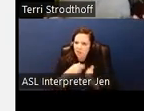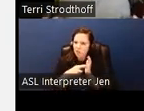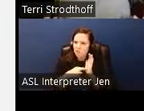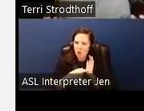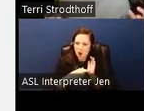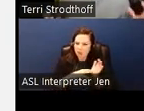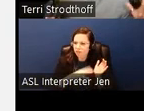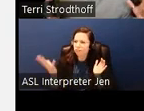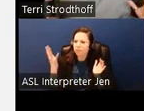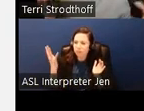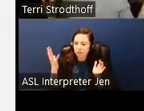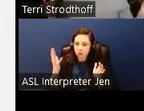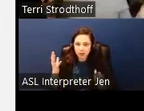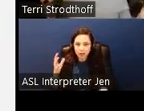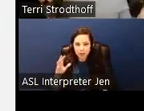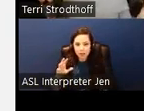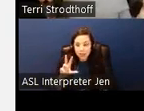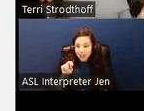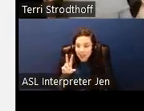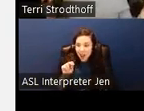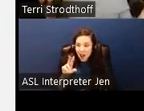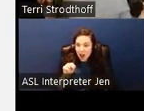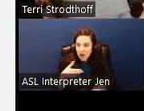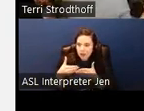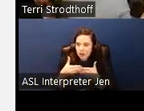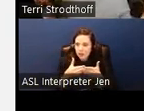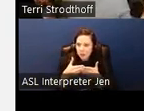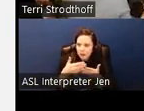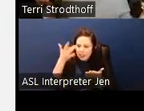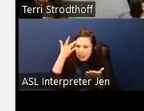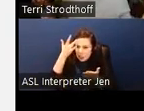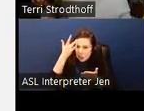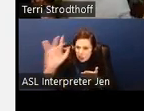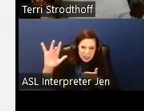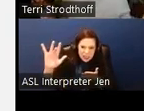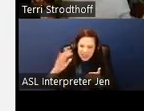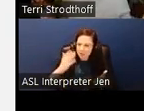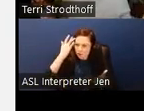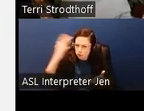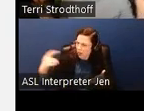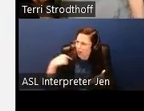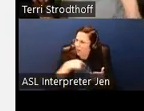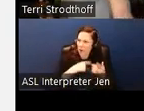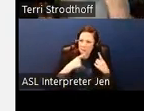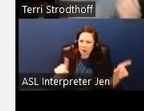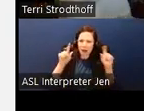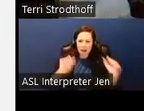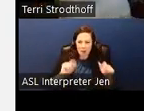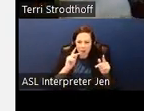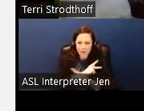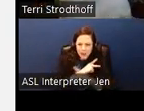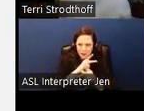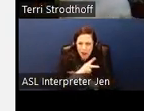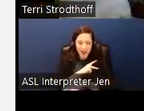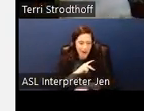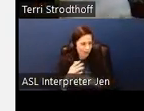we think of it as baby genius. It's our genius that that we've been able to figure out with the very limited